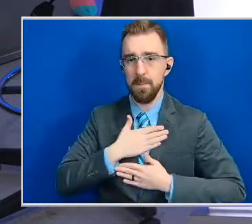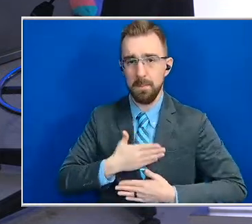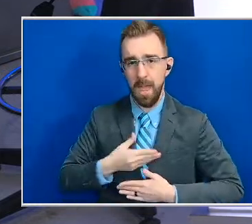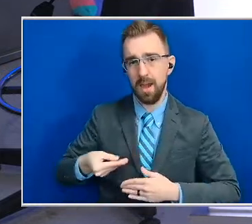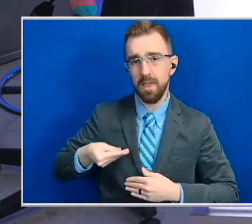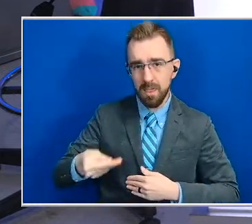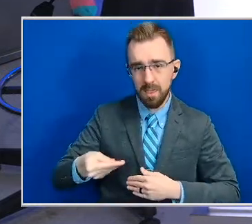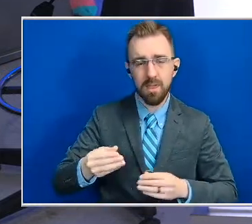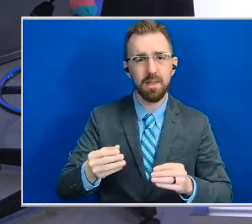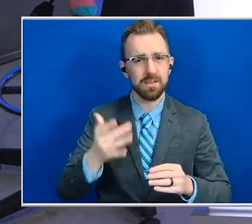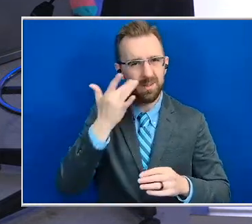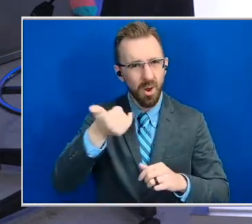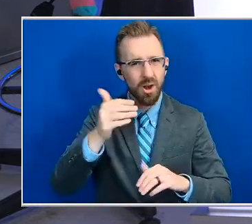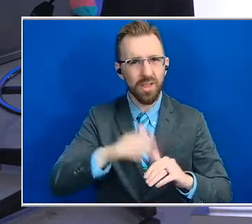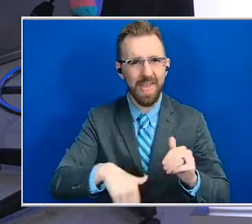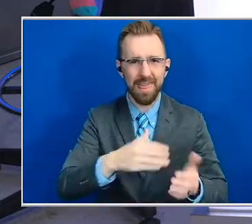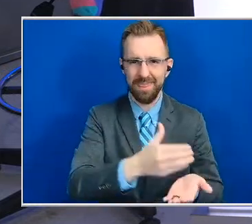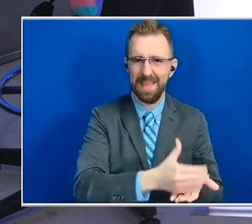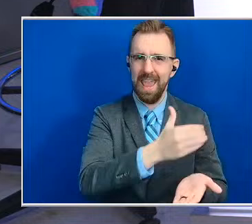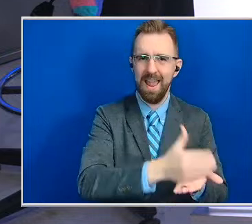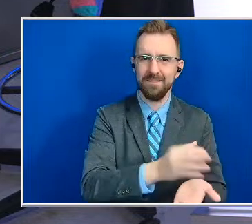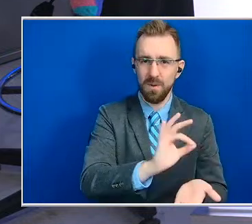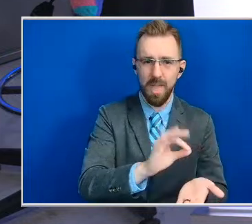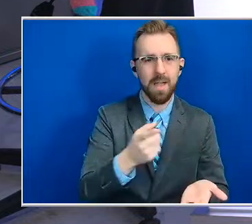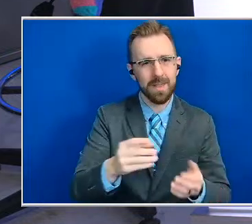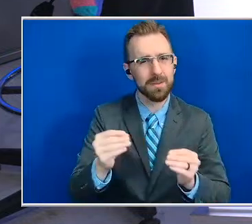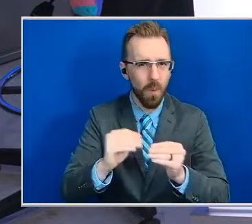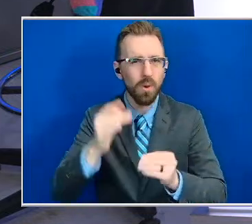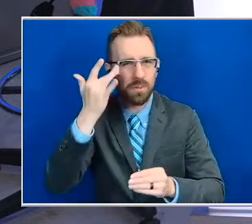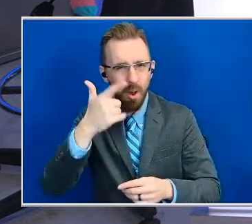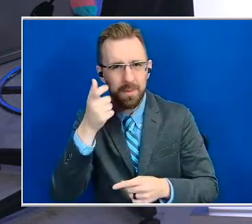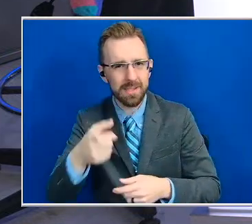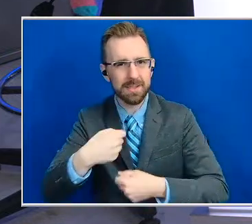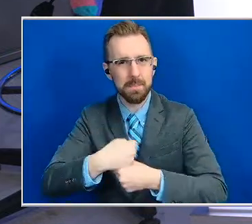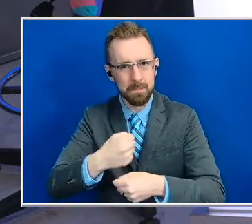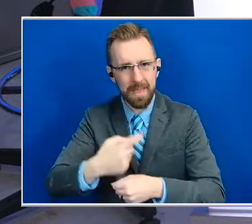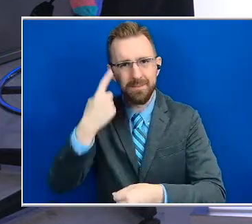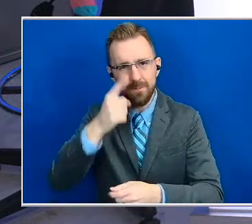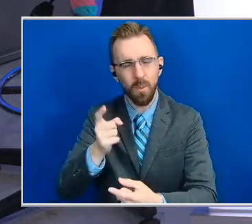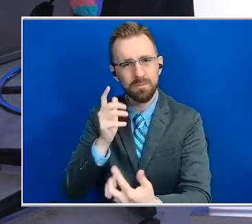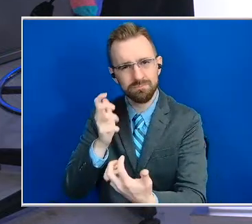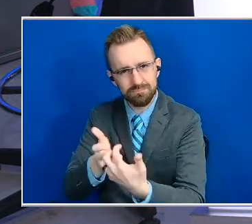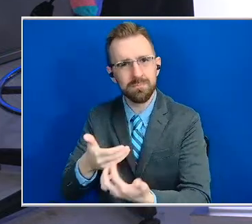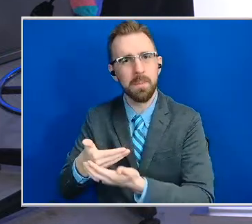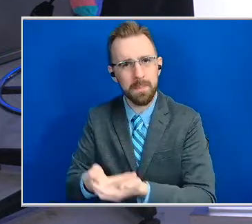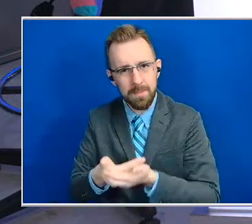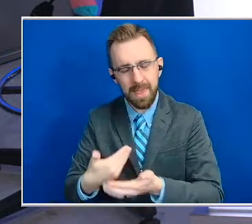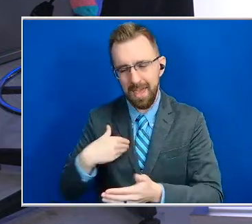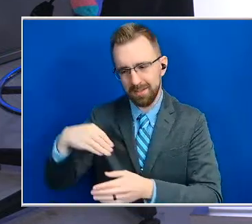from a can. And I mean that it's smarter because it's better for the baby and it's got things in it that the formula